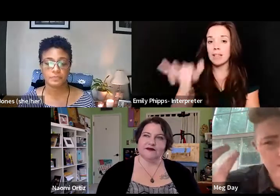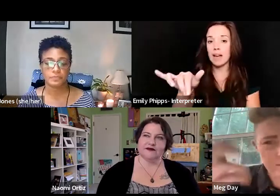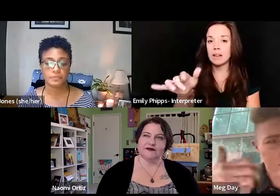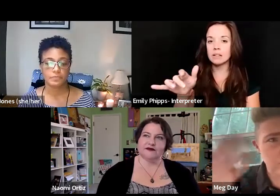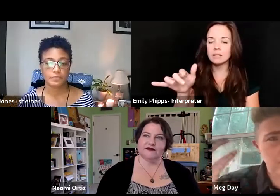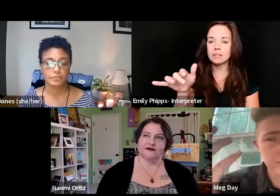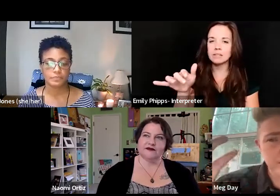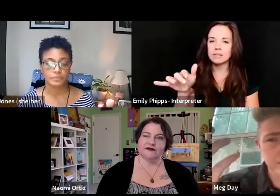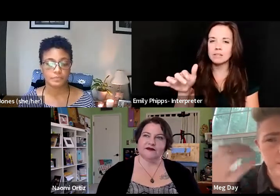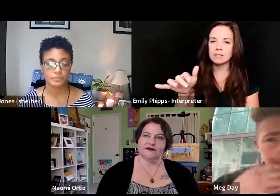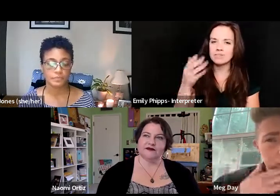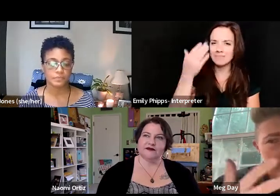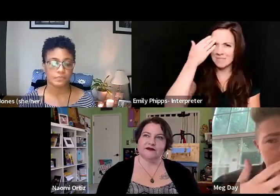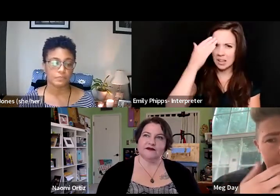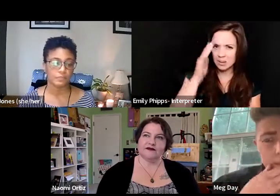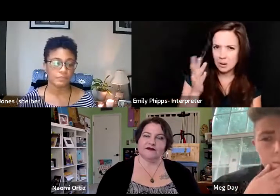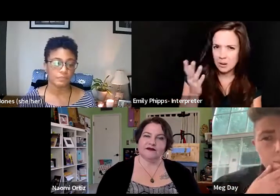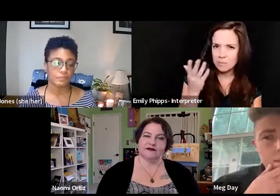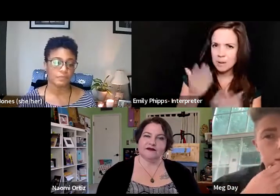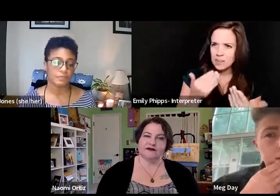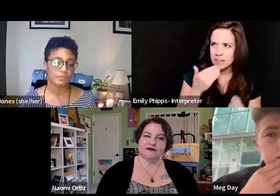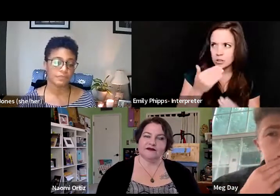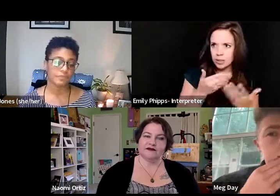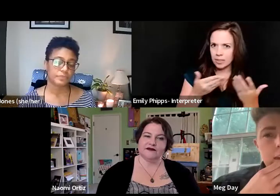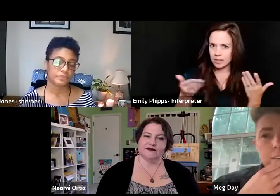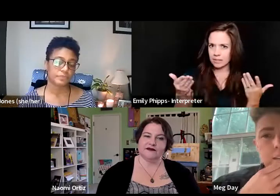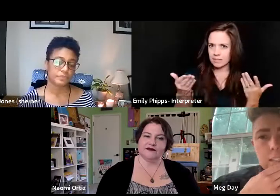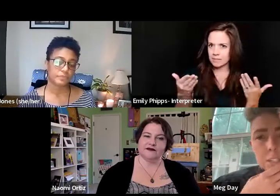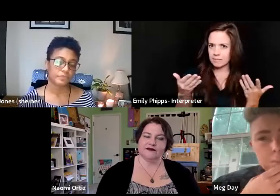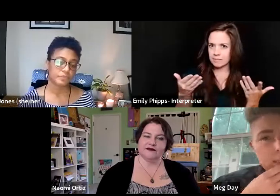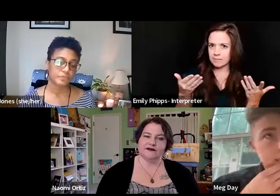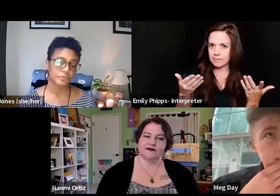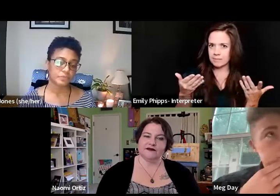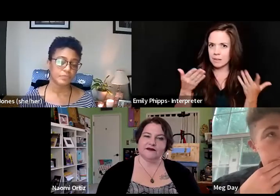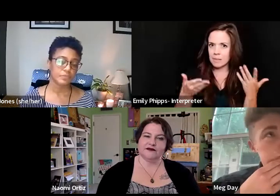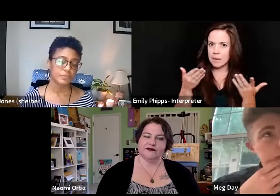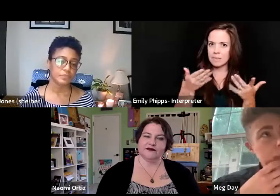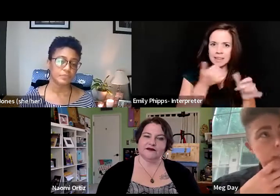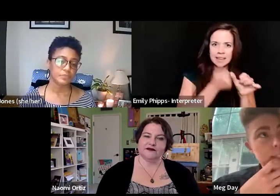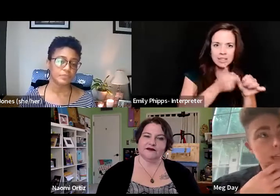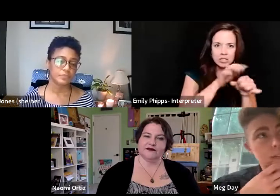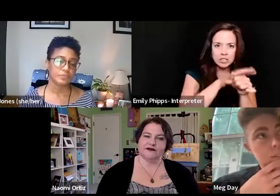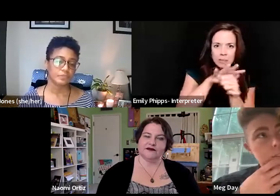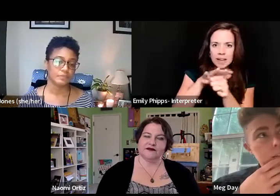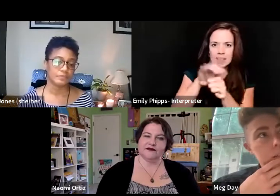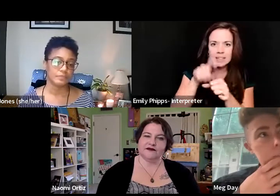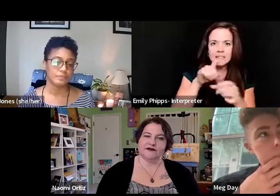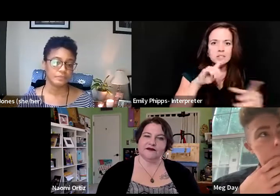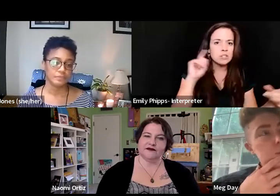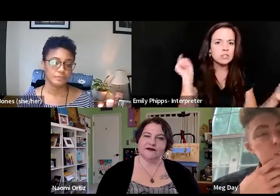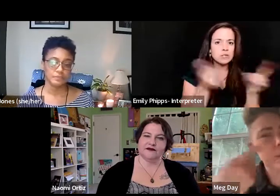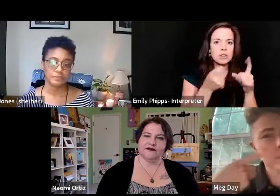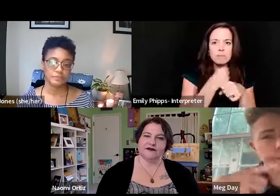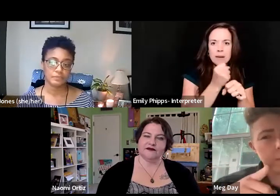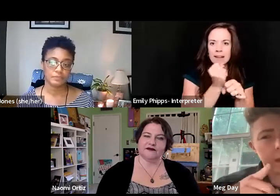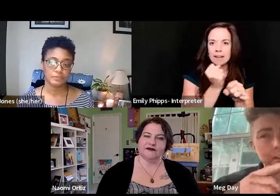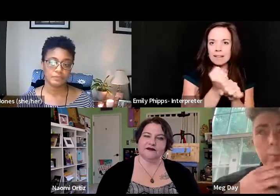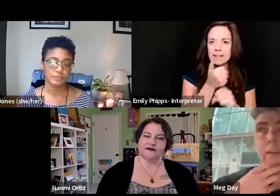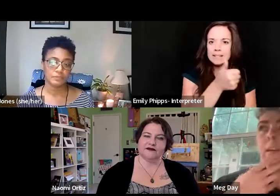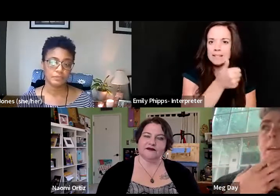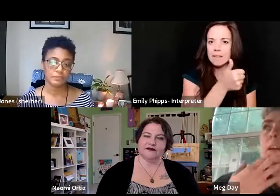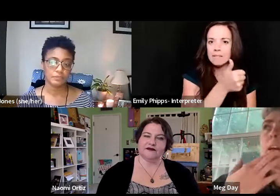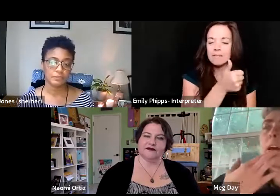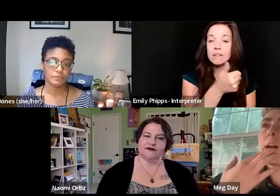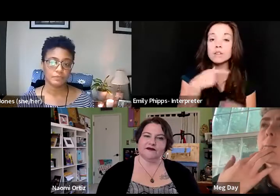perhaps, I don't know, perhaps that's a good thing. Like maybe each space needs to remake itself. Um, during the